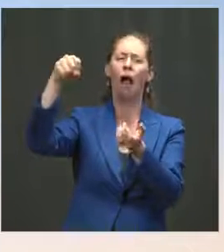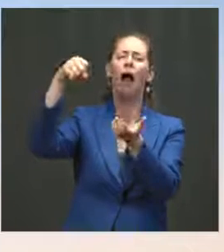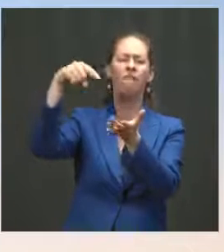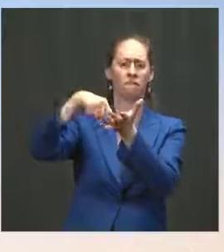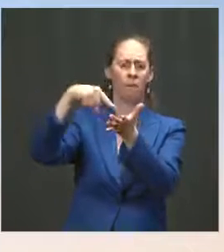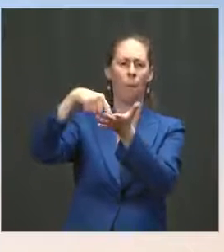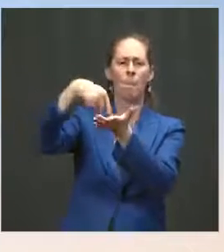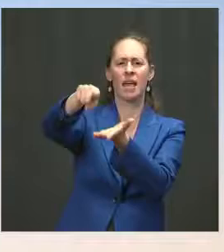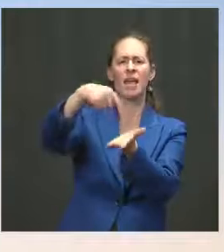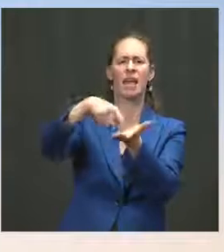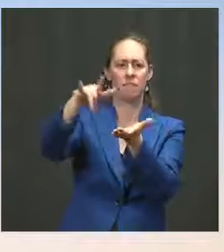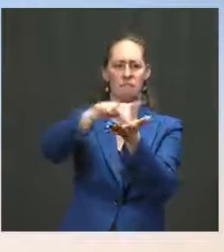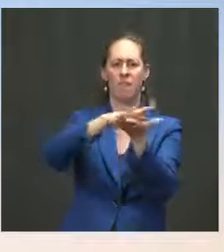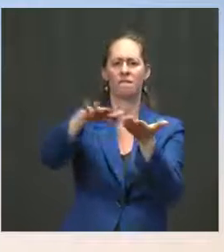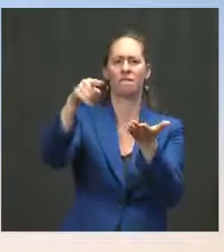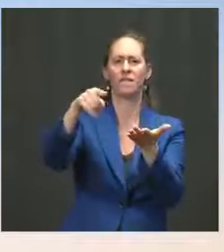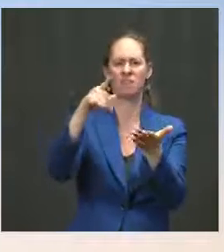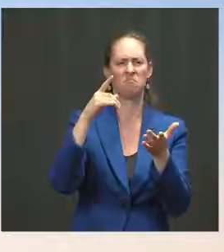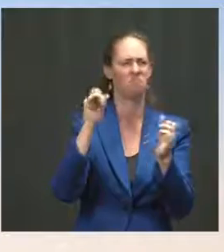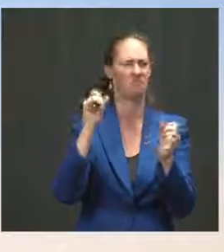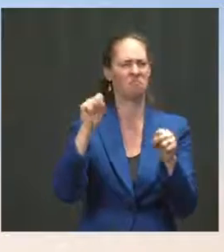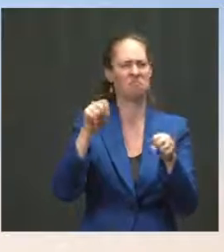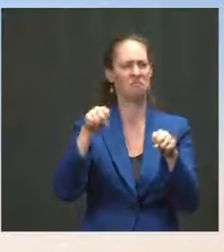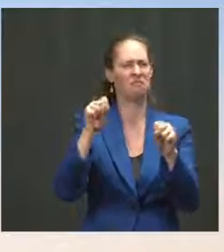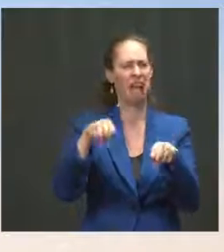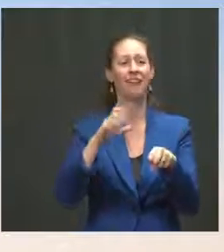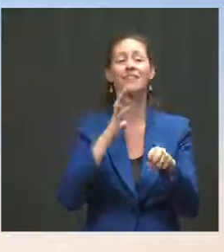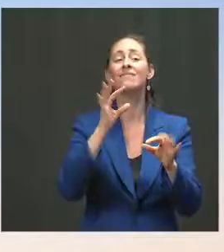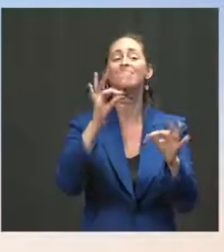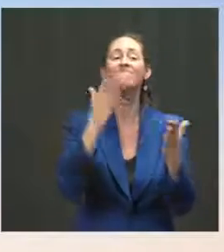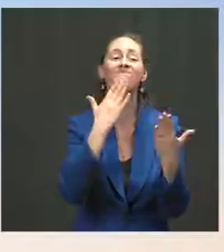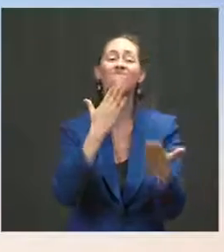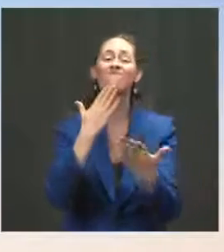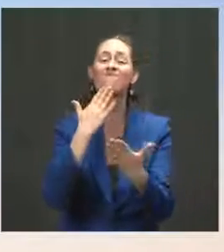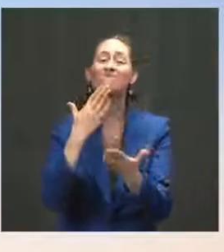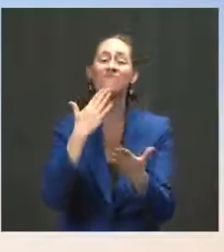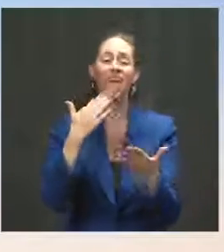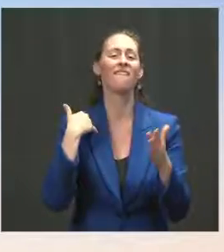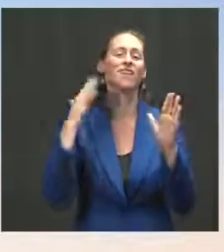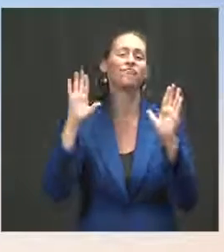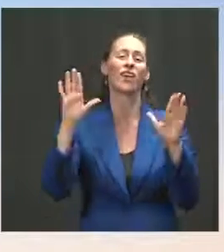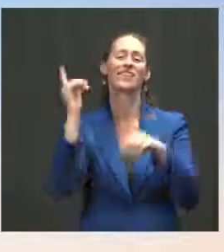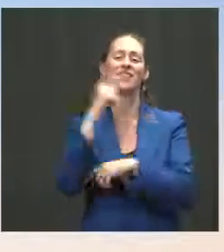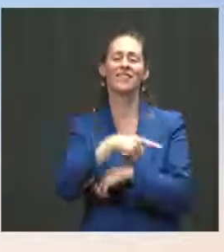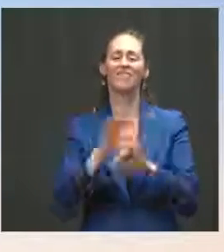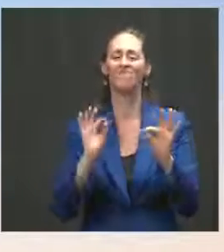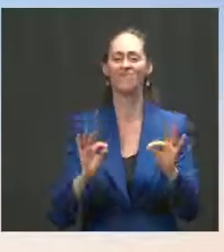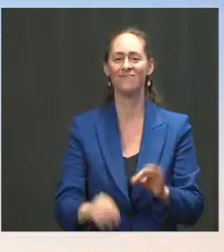fiscal responsibility of that. Thanks, everyone, so much. Have a great day. Thank you.